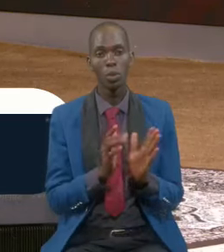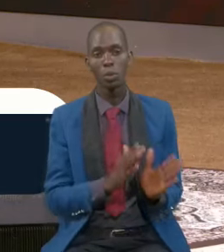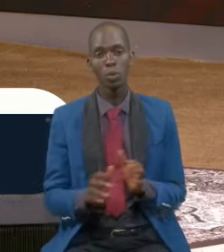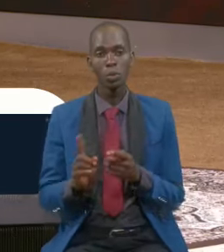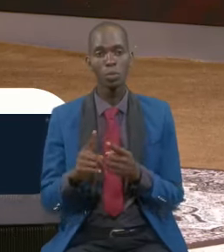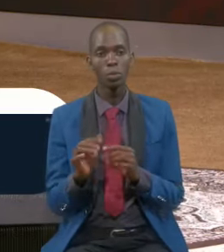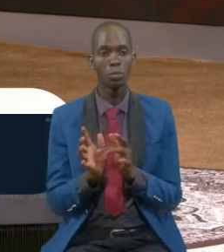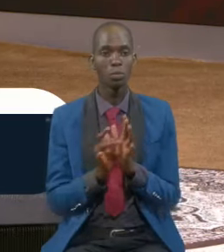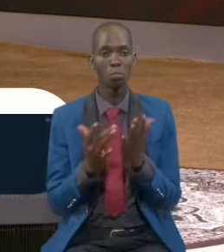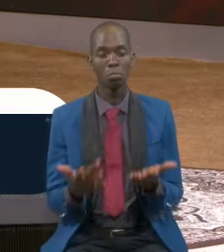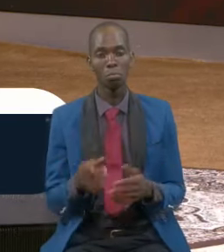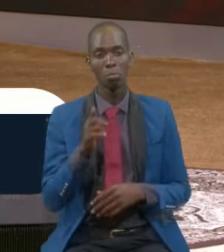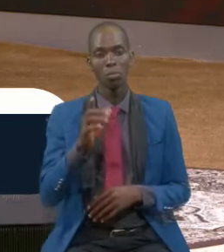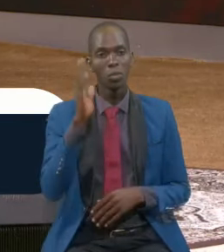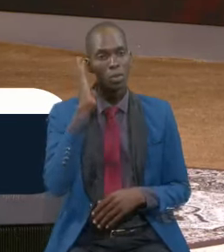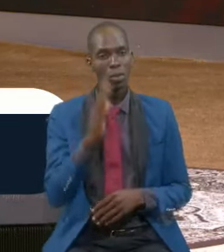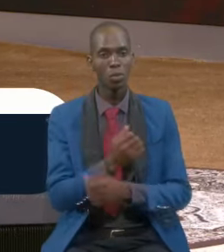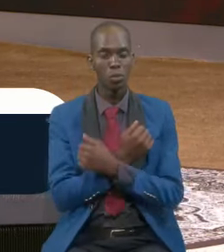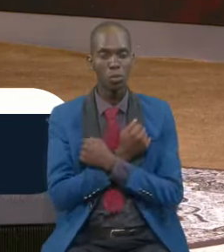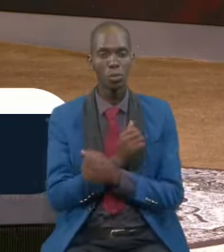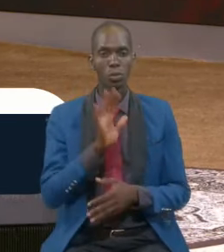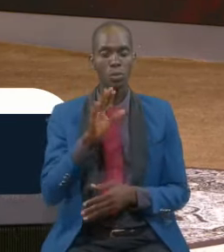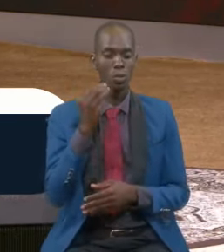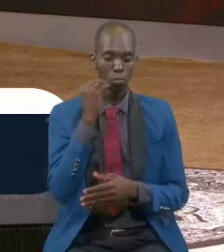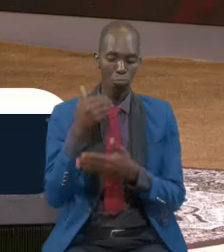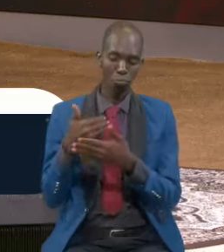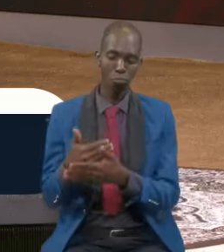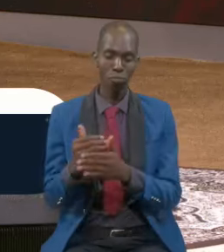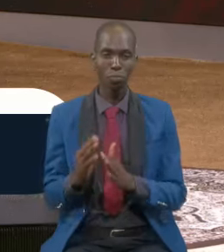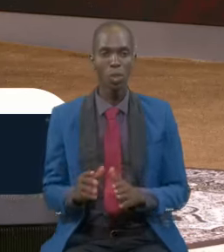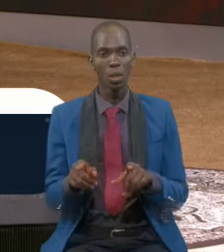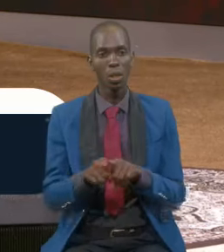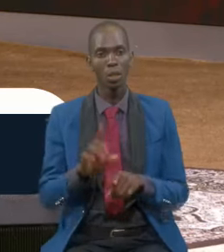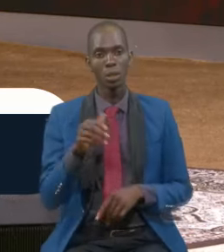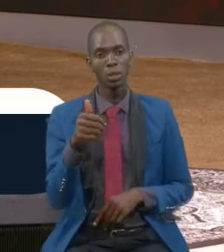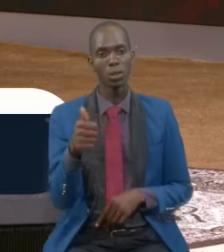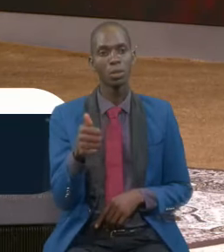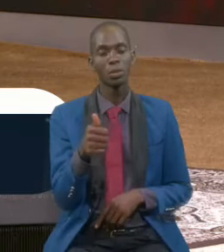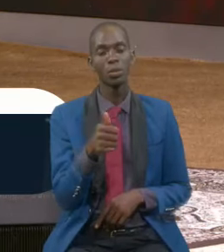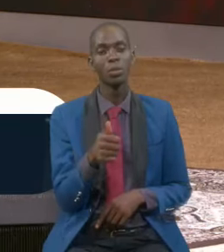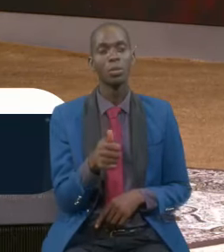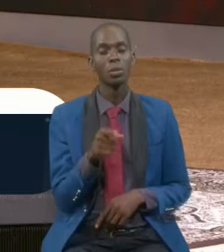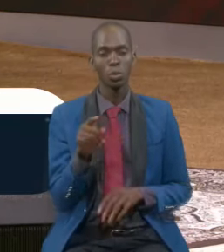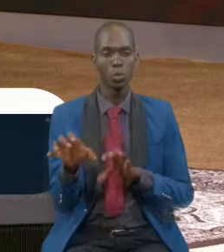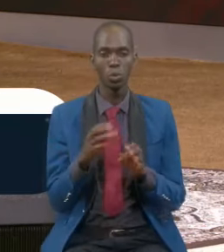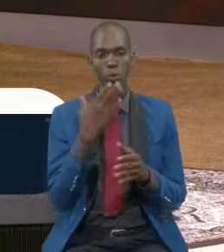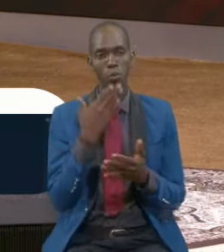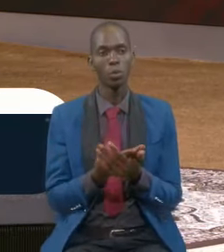shalt love thy neighbor as thyself, ye do well. Verse